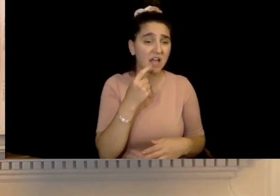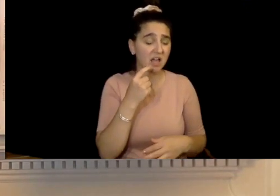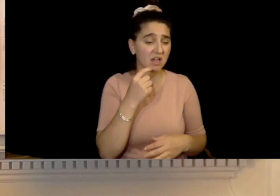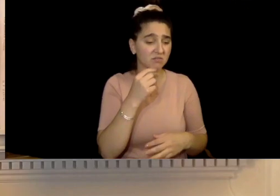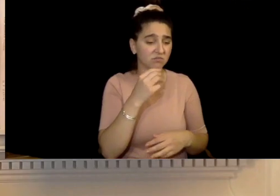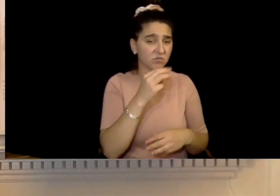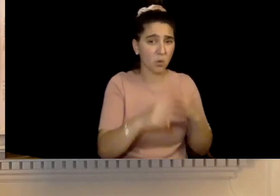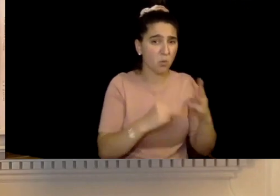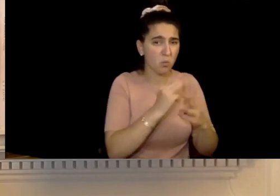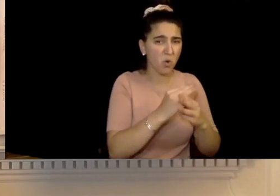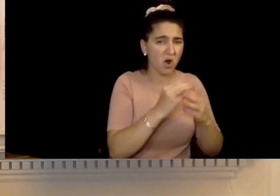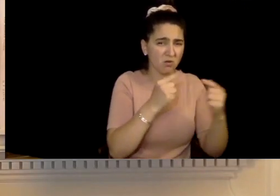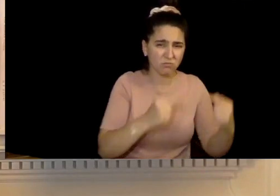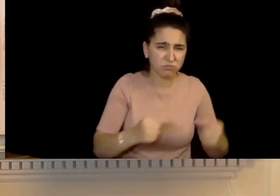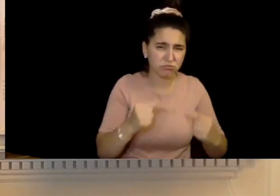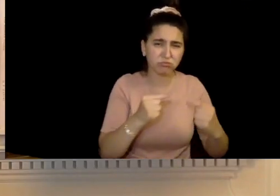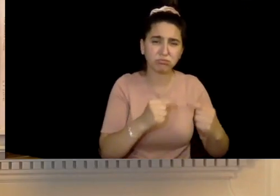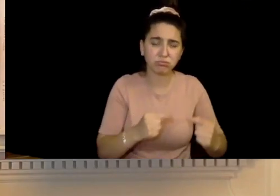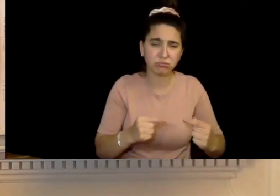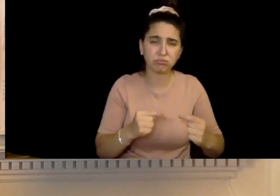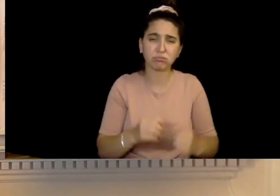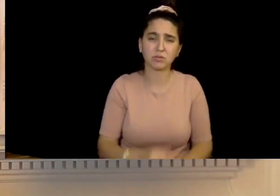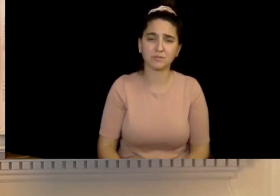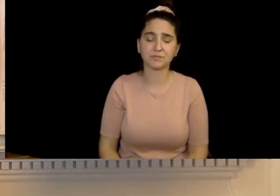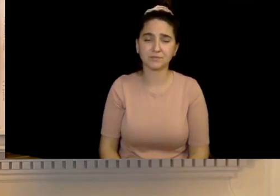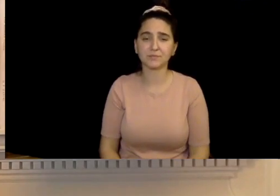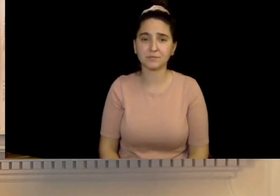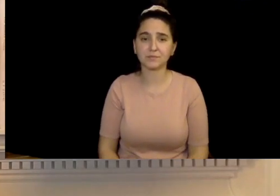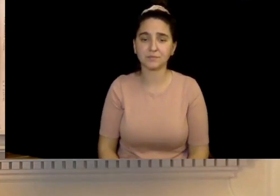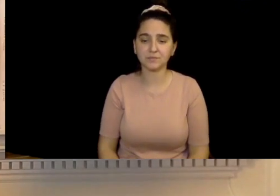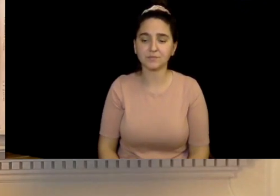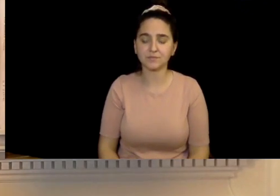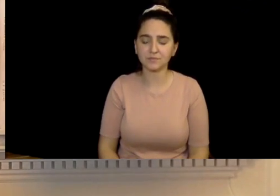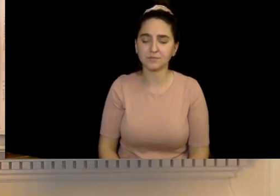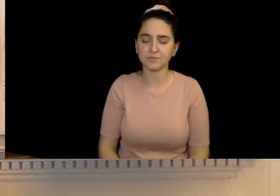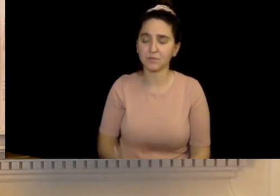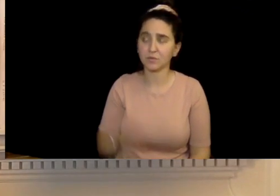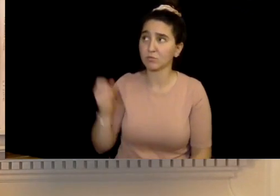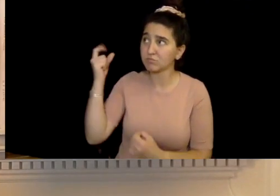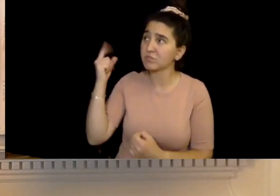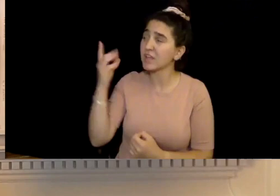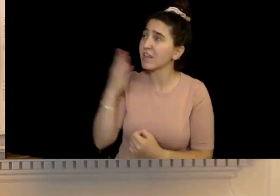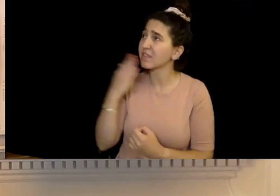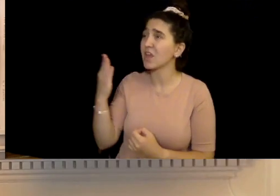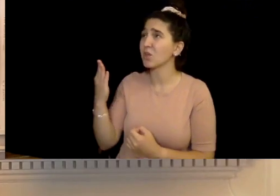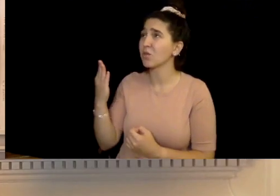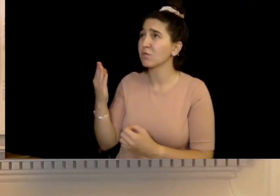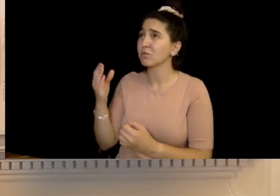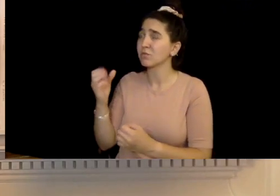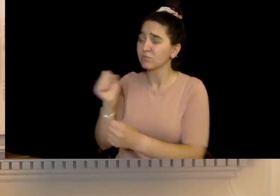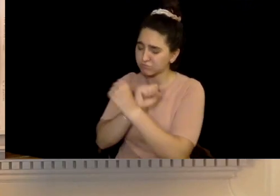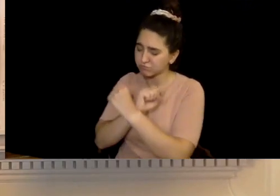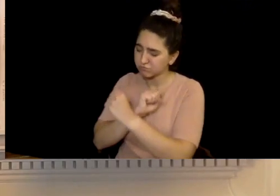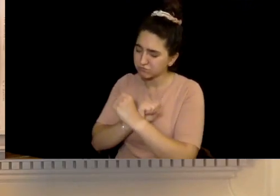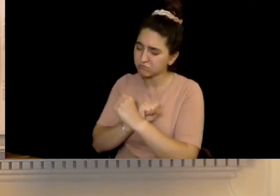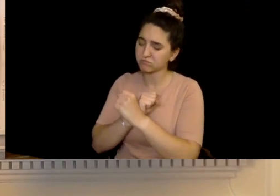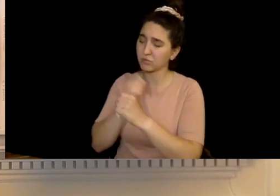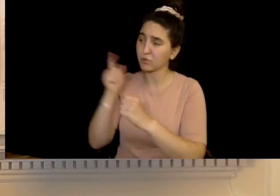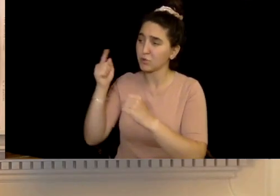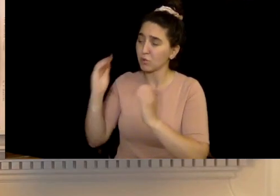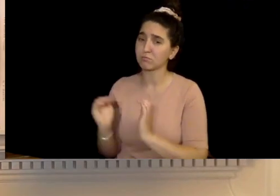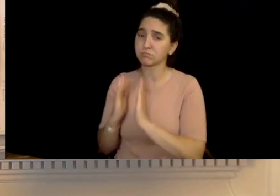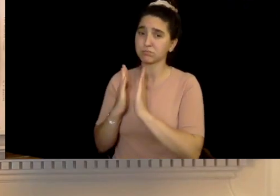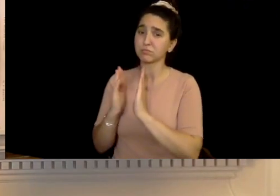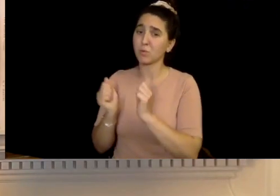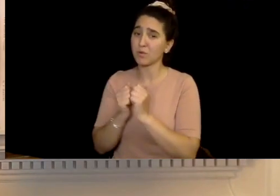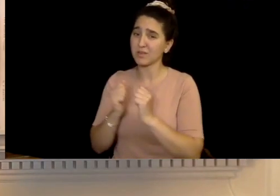world at this time. We thank you for your presence, your protection and provision in more ways than we can articulate or even